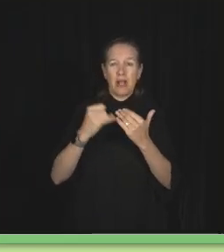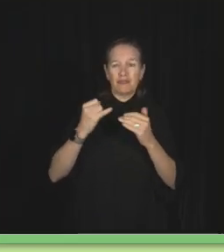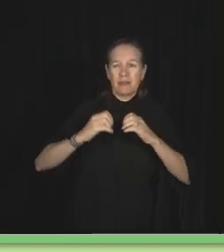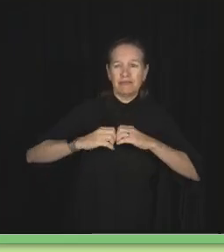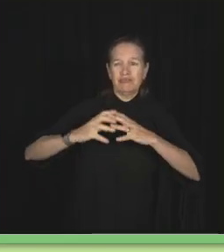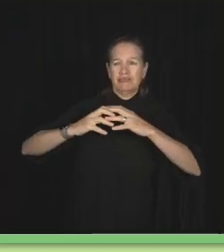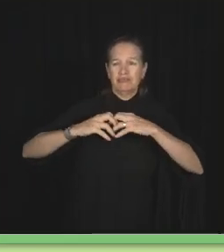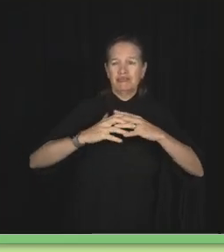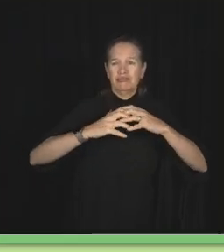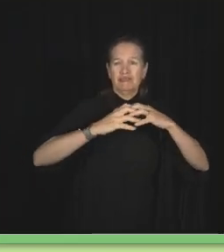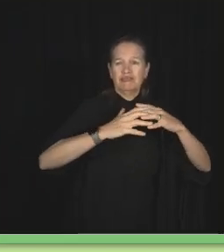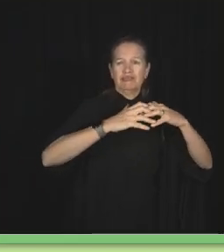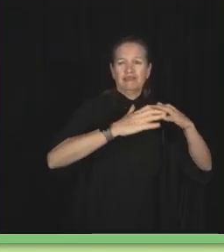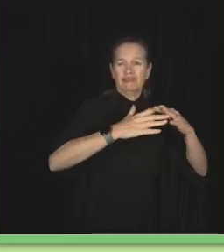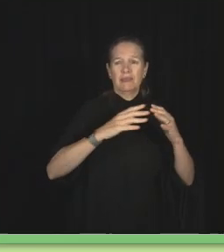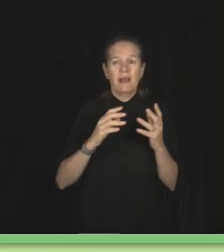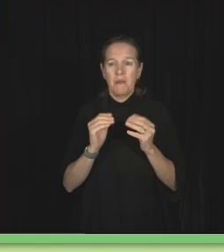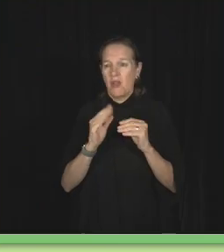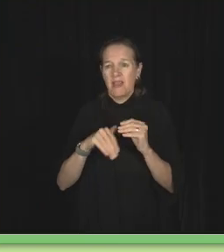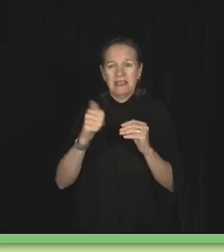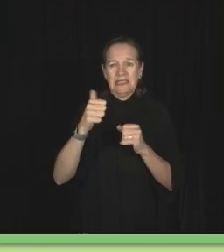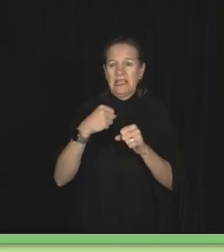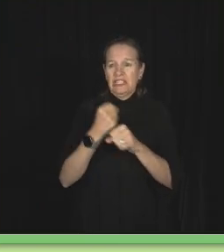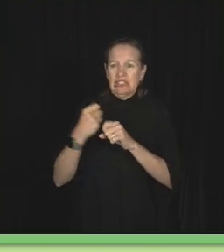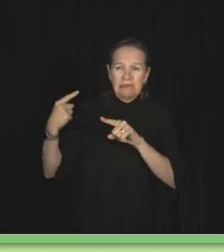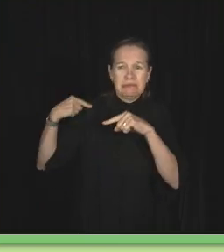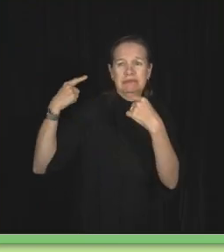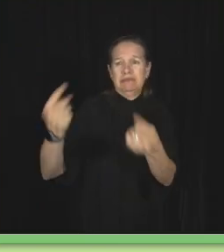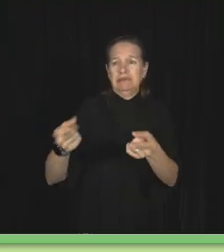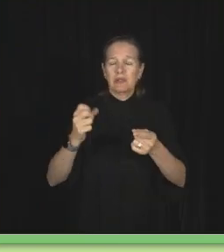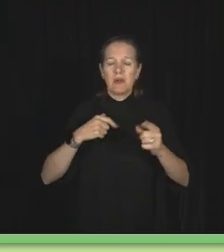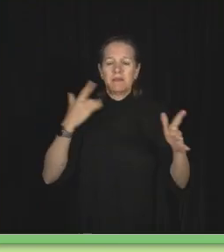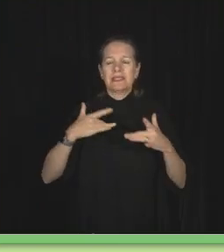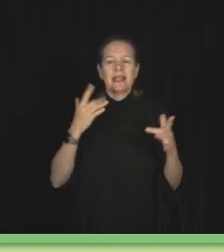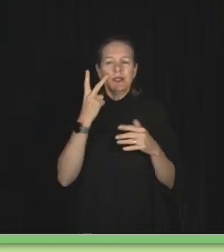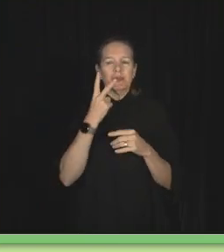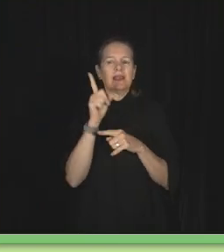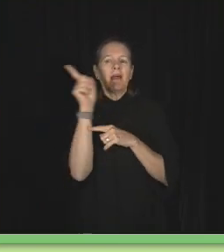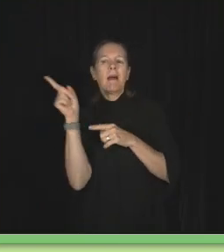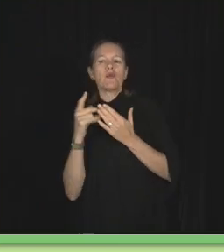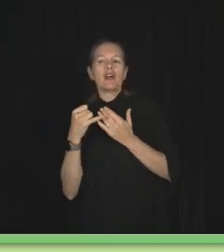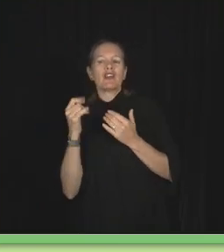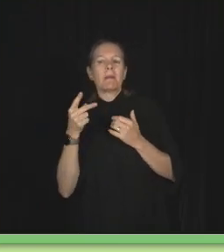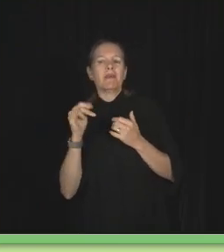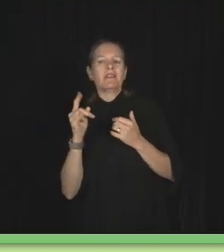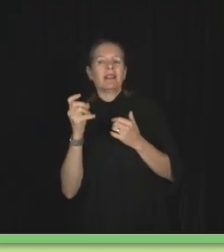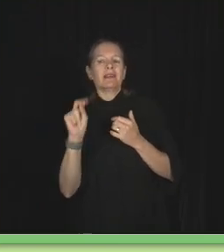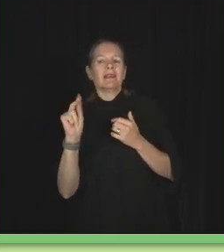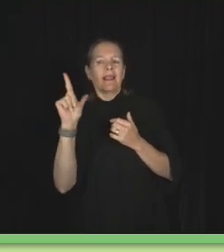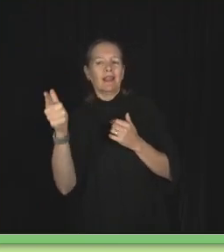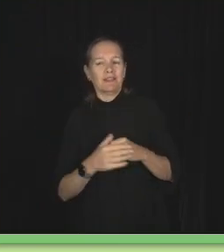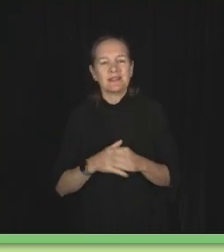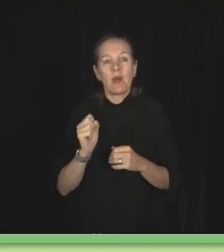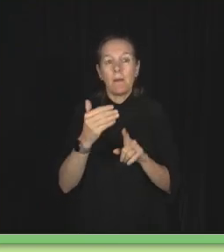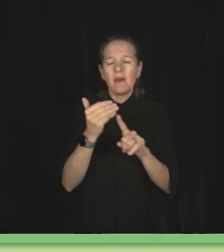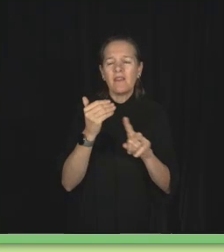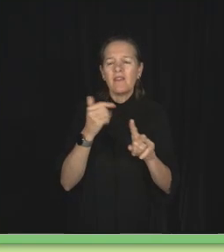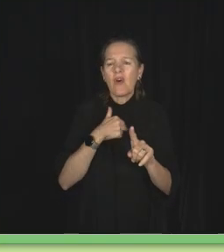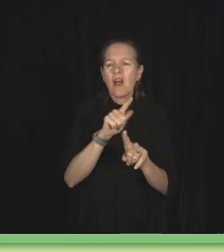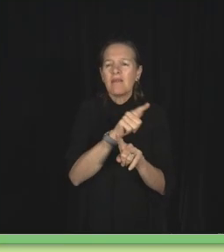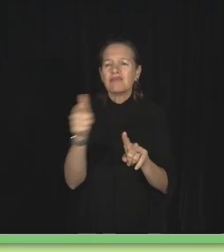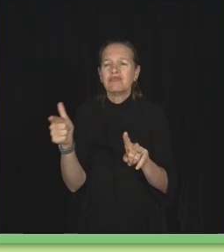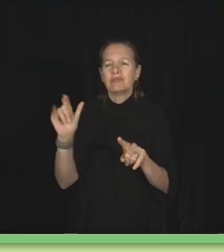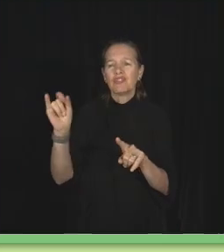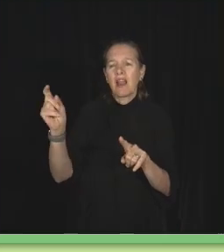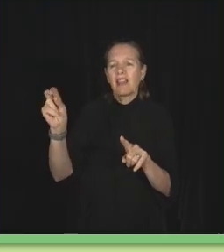a little over a decade, and I'm excited to see them in the Project Pavilion later. So before handing it off to Jonathan, like it's